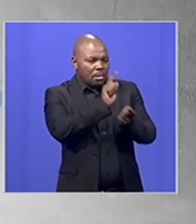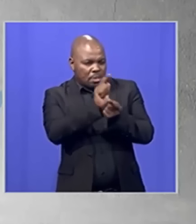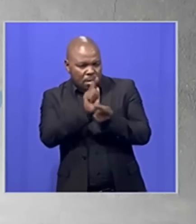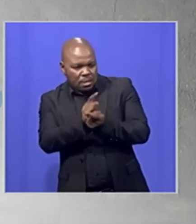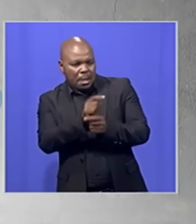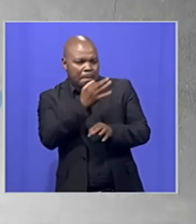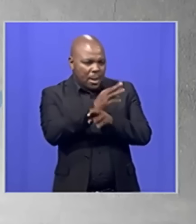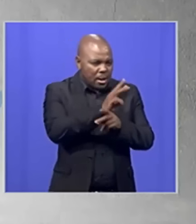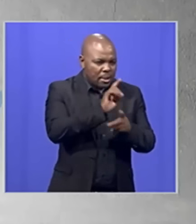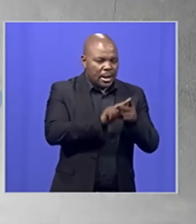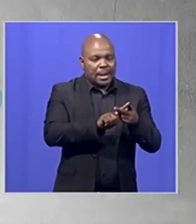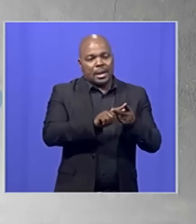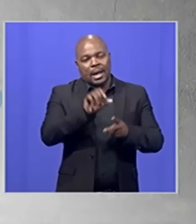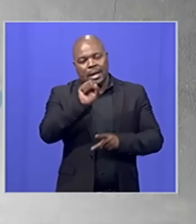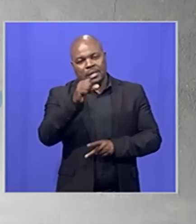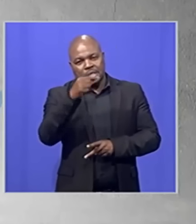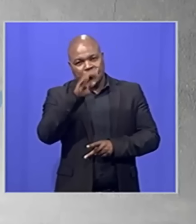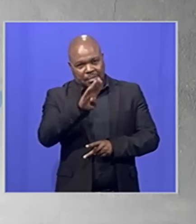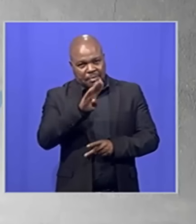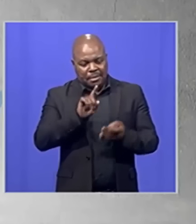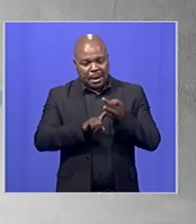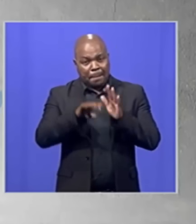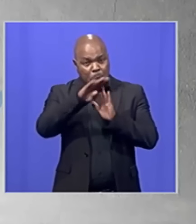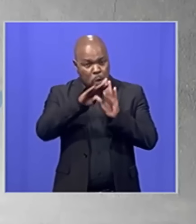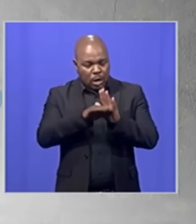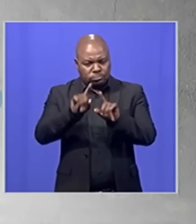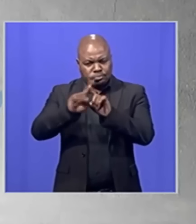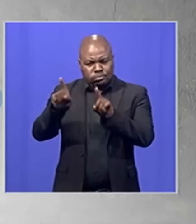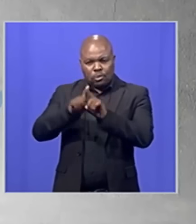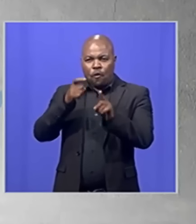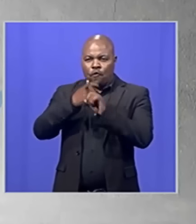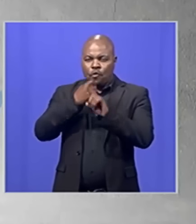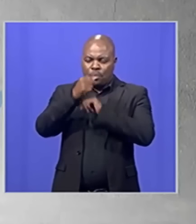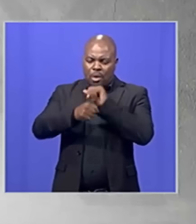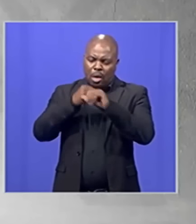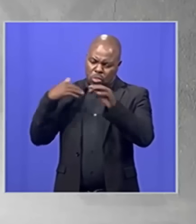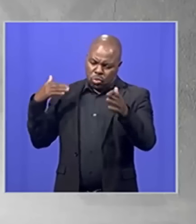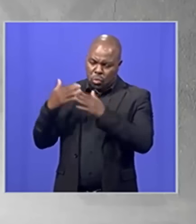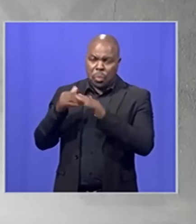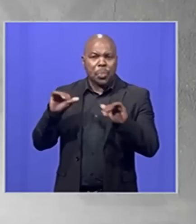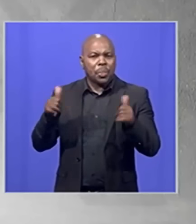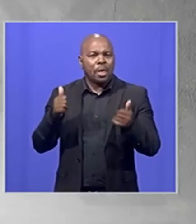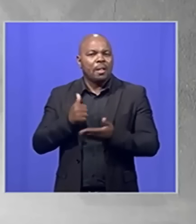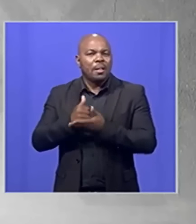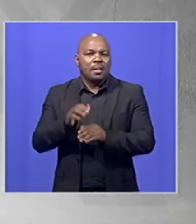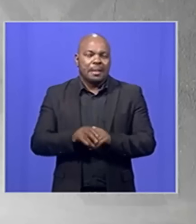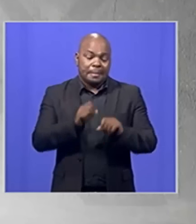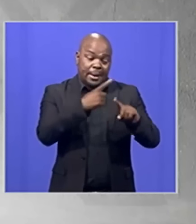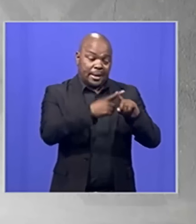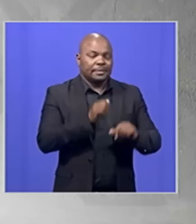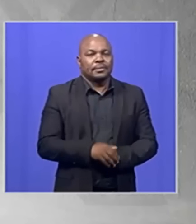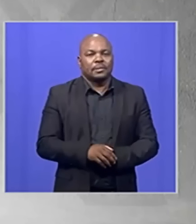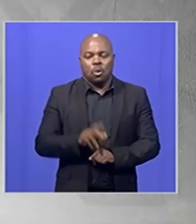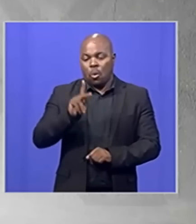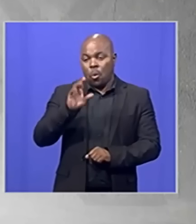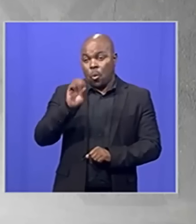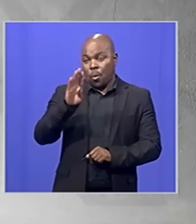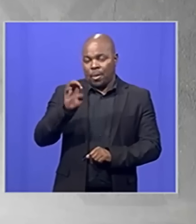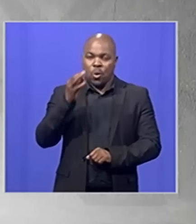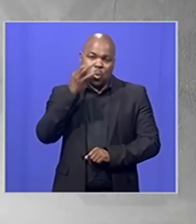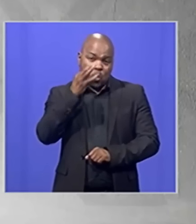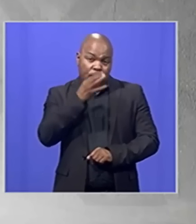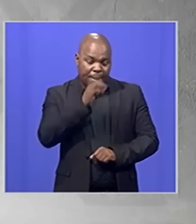a dikolo mananeo ao a bile gona le ona gare ga ngwaga a thušitše letlakaleng la X France Kobe o re ke nagana gore province